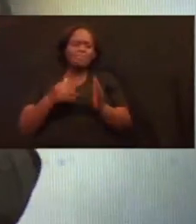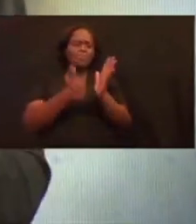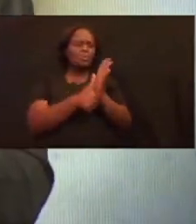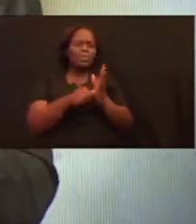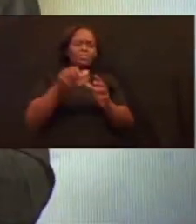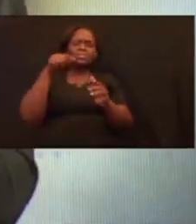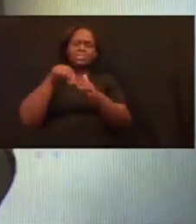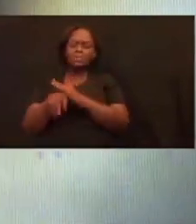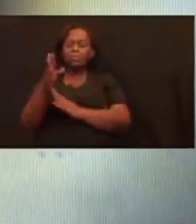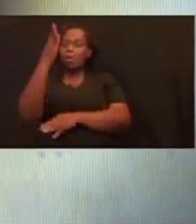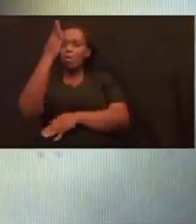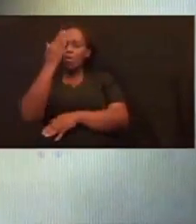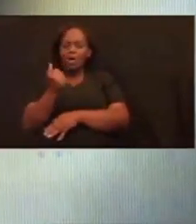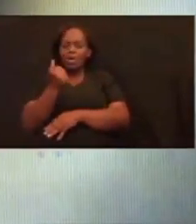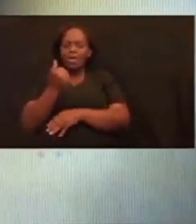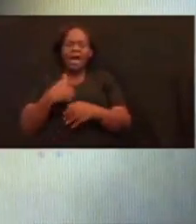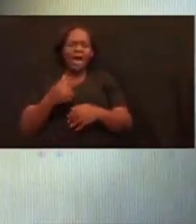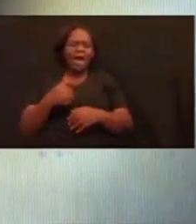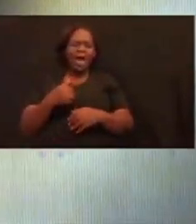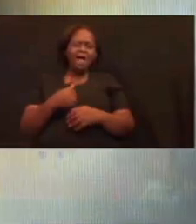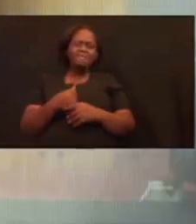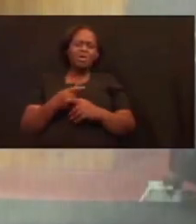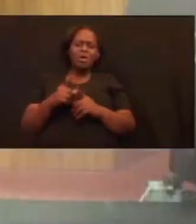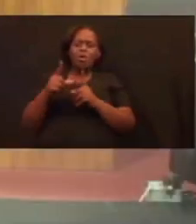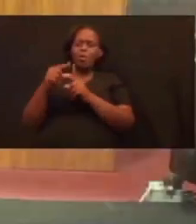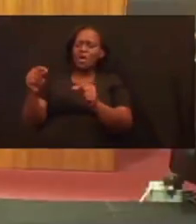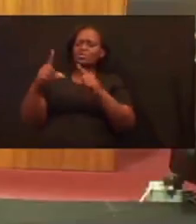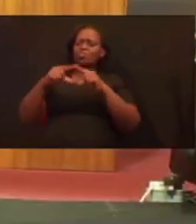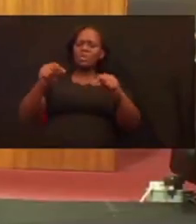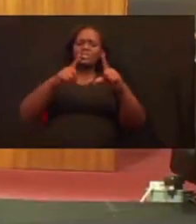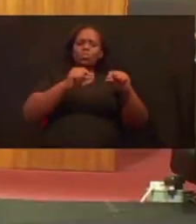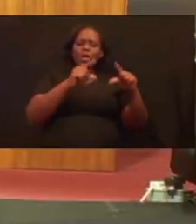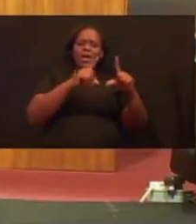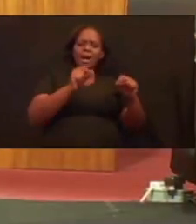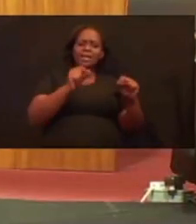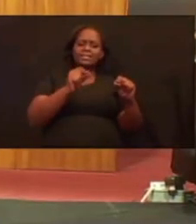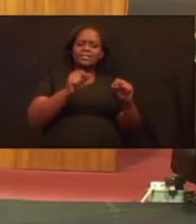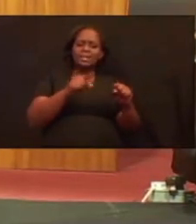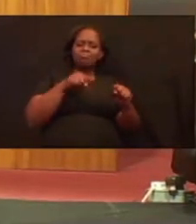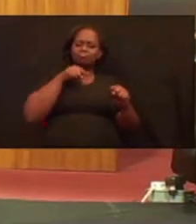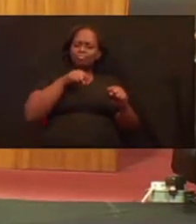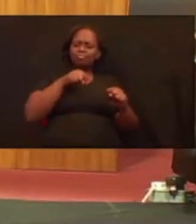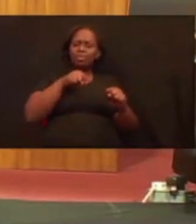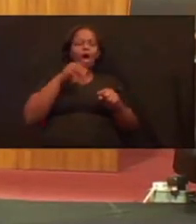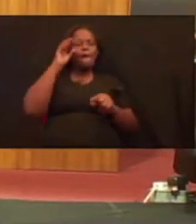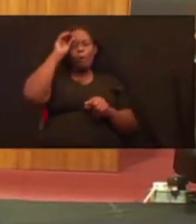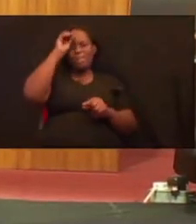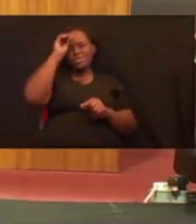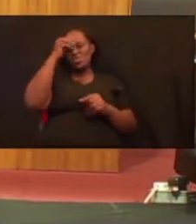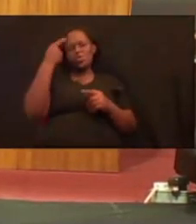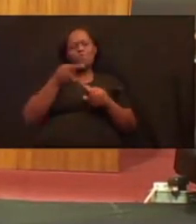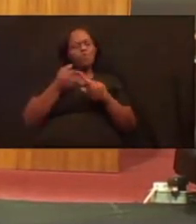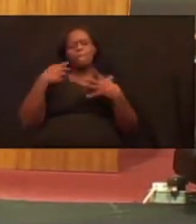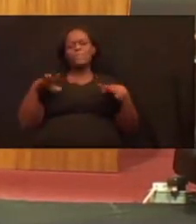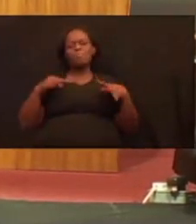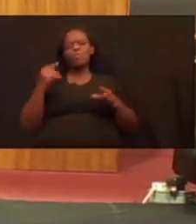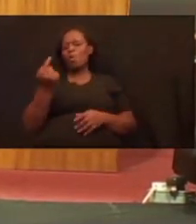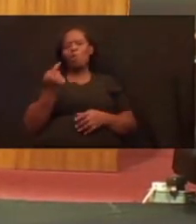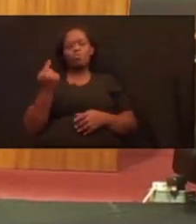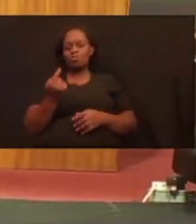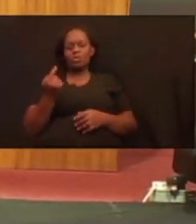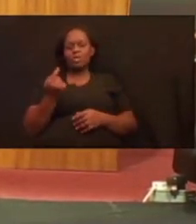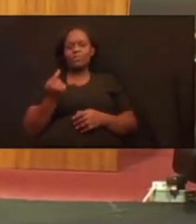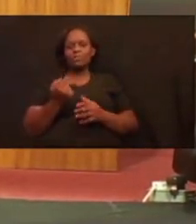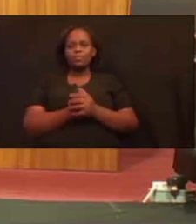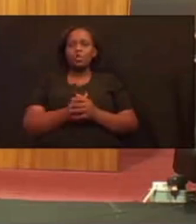because there are many truths that worked for individuals based on their walk with God, but did not pass the test to become